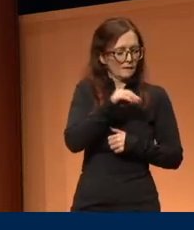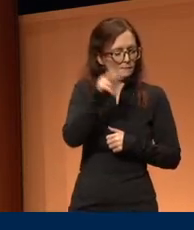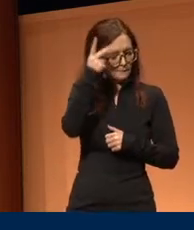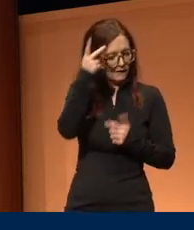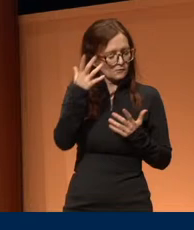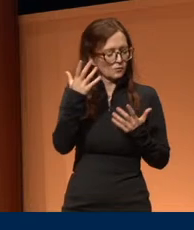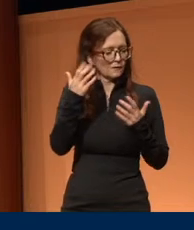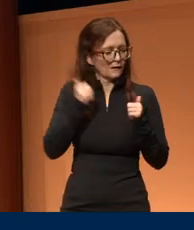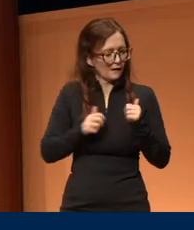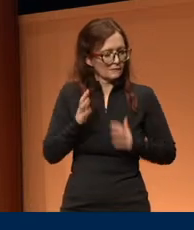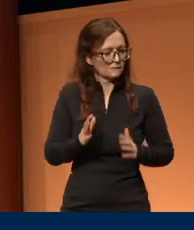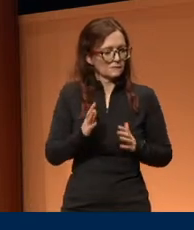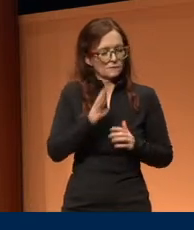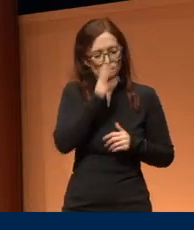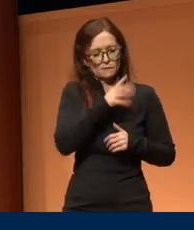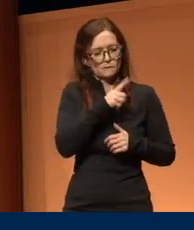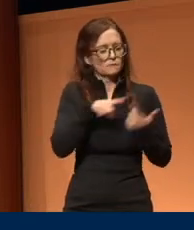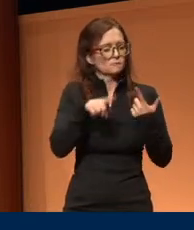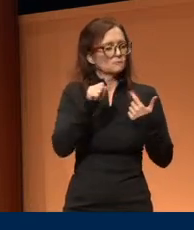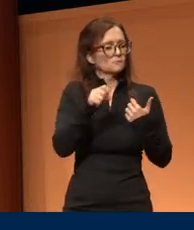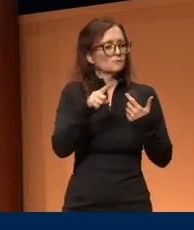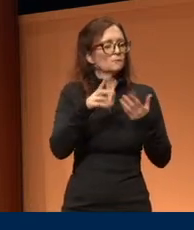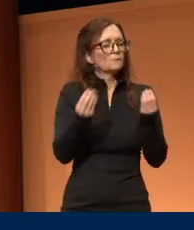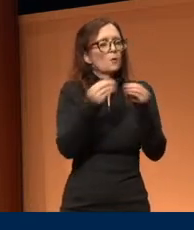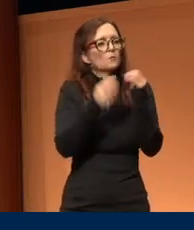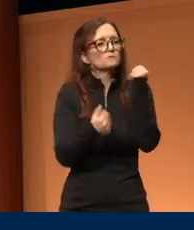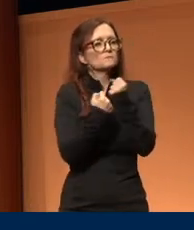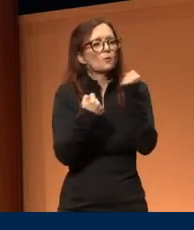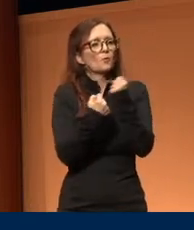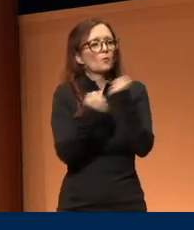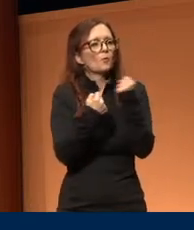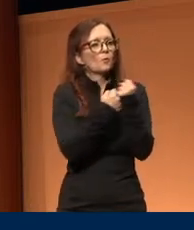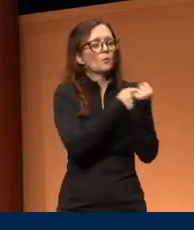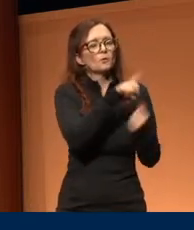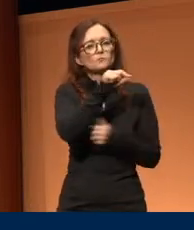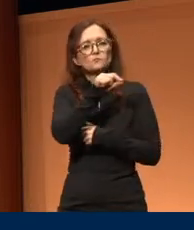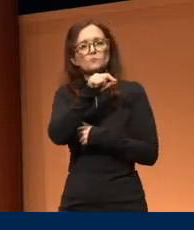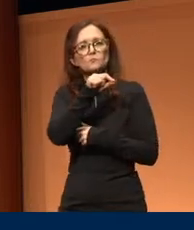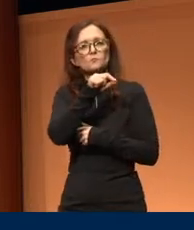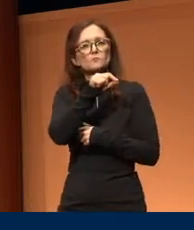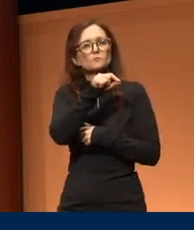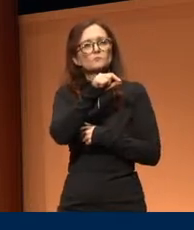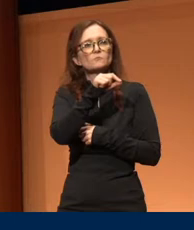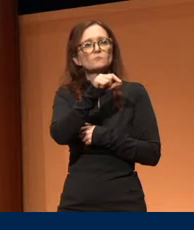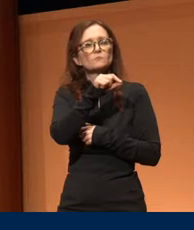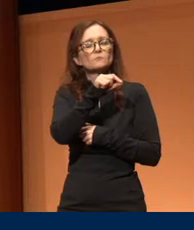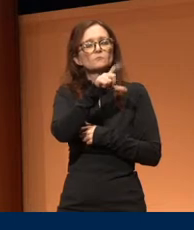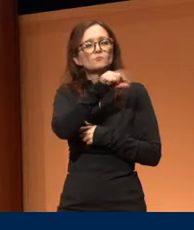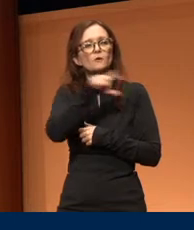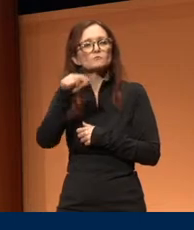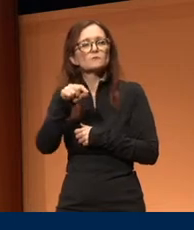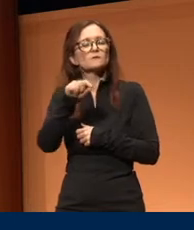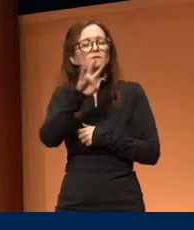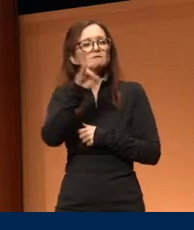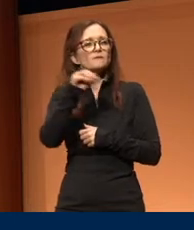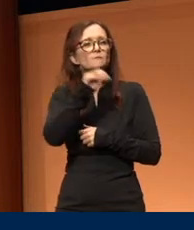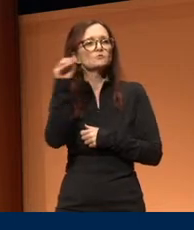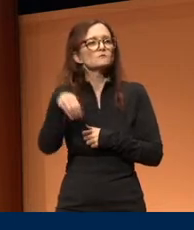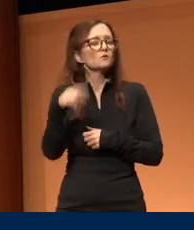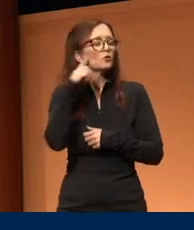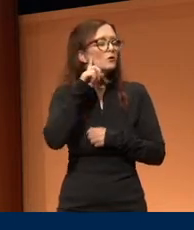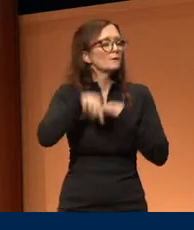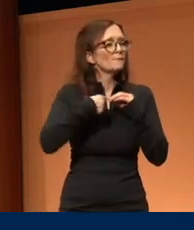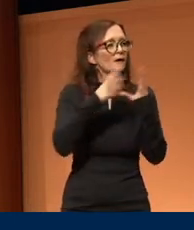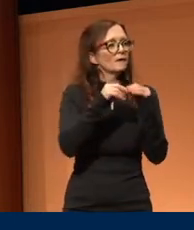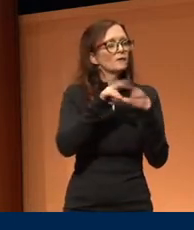political actor went from ignorance or hostility to support. By June 2020, 70% of the population had heard of the convention, and